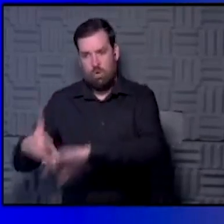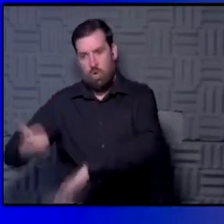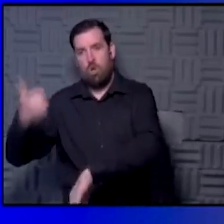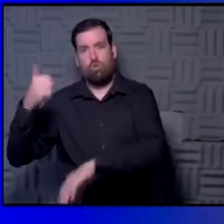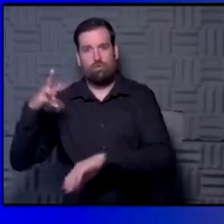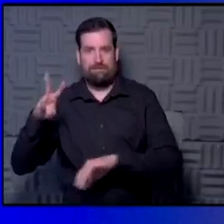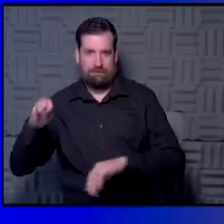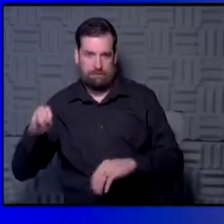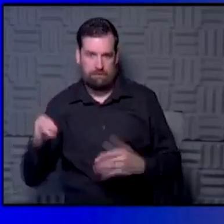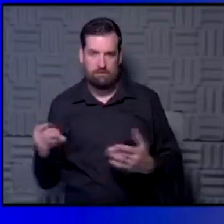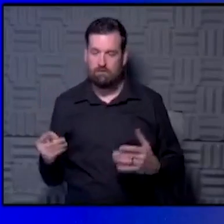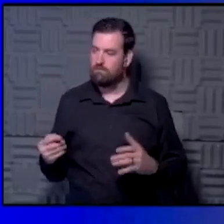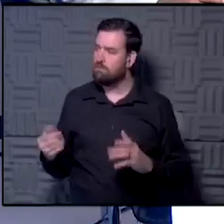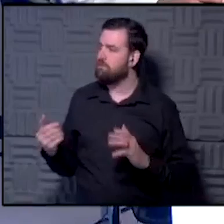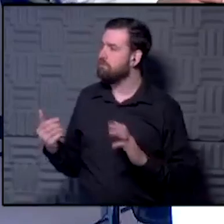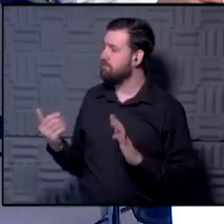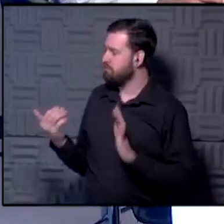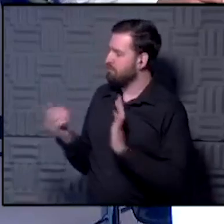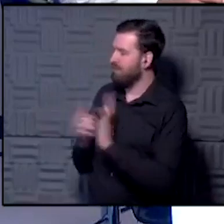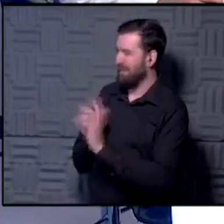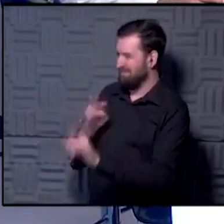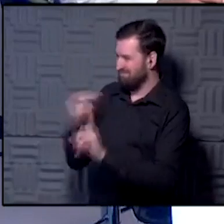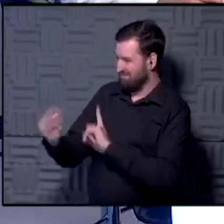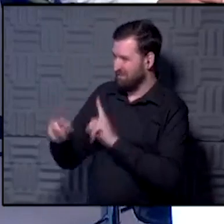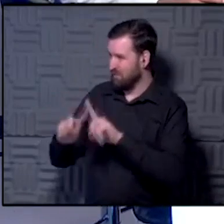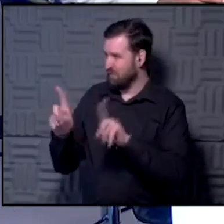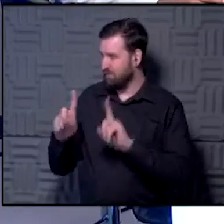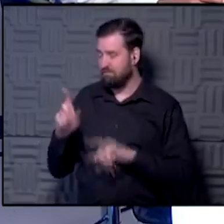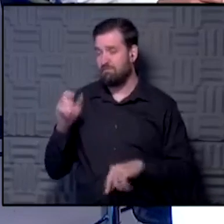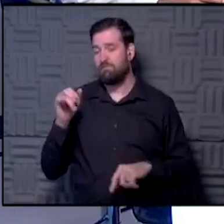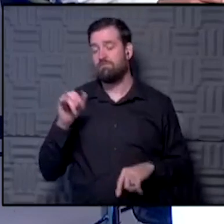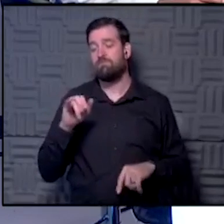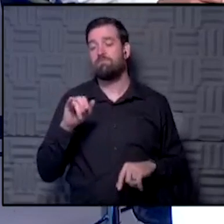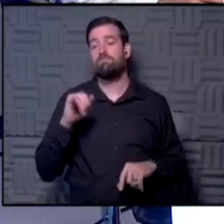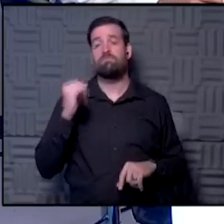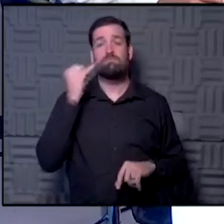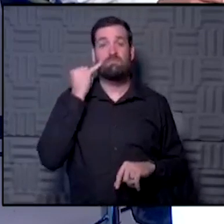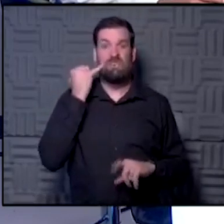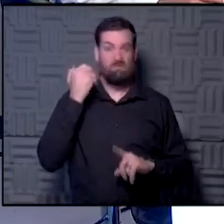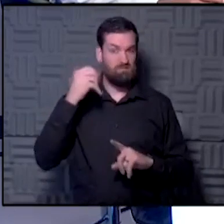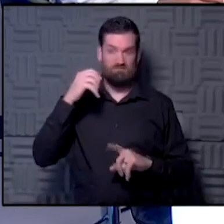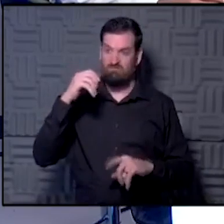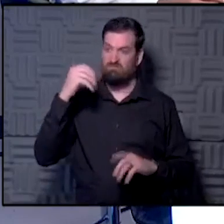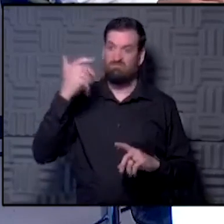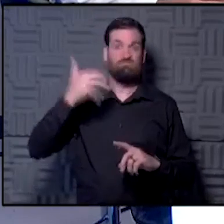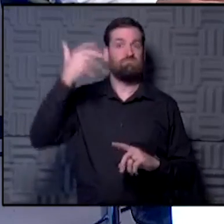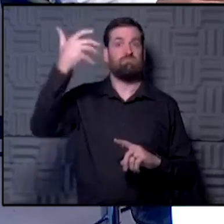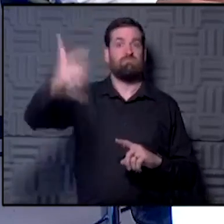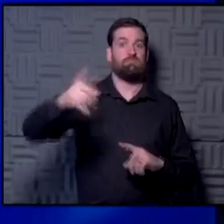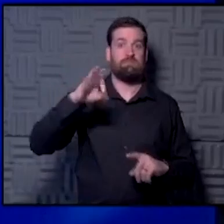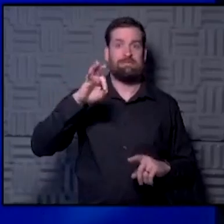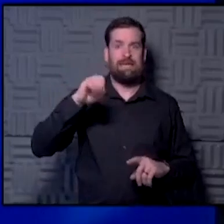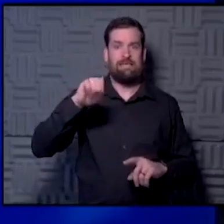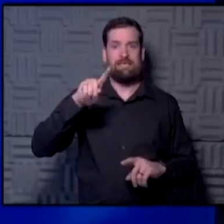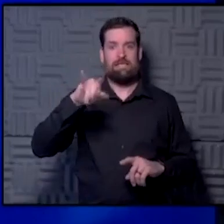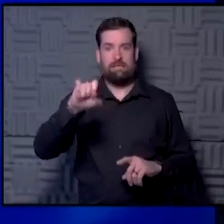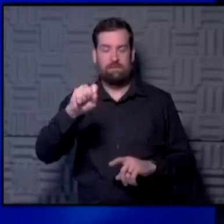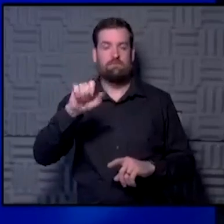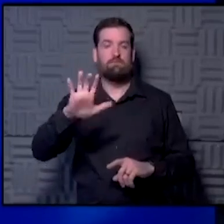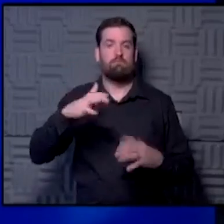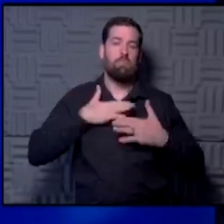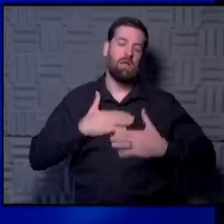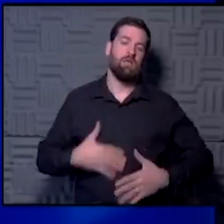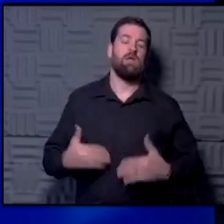than 60 days as well. Yeah, and I think the flip side of that is even if you've been out of 90 days, those memory, your body does have a